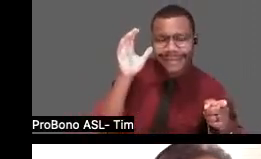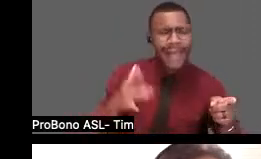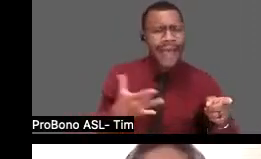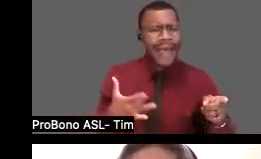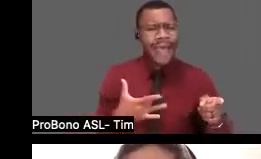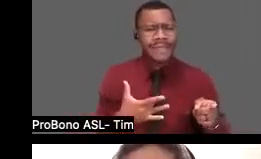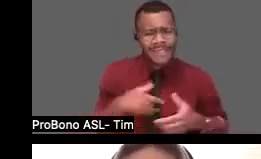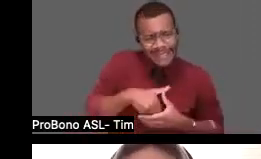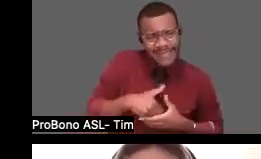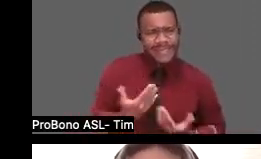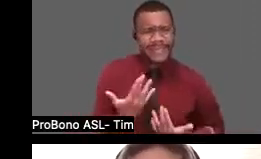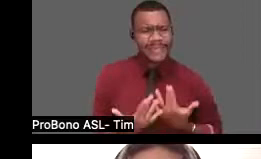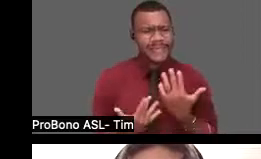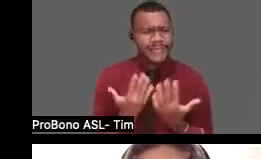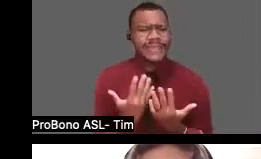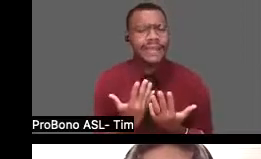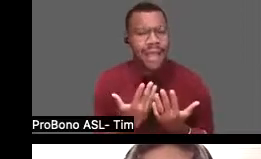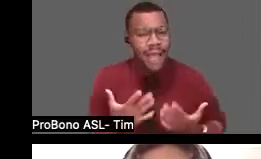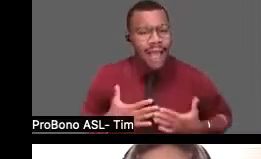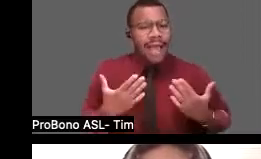relationship of joy captured.